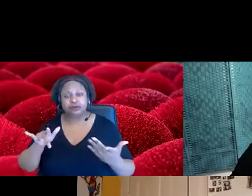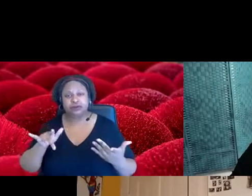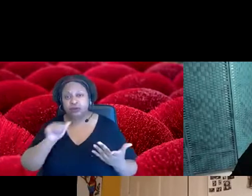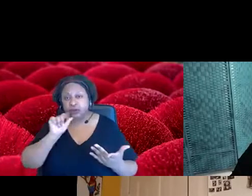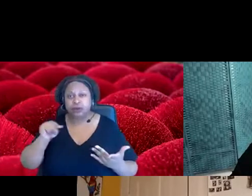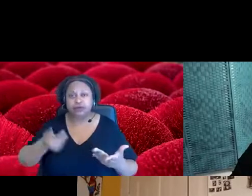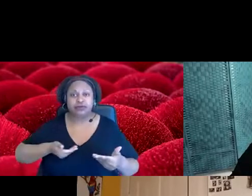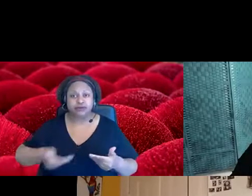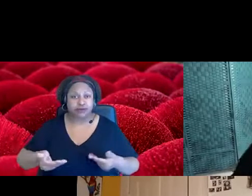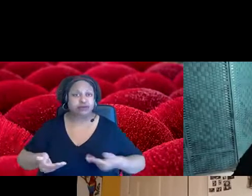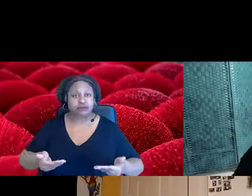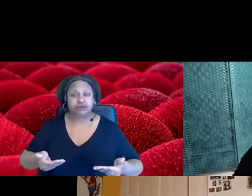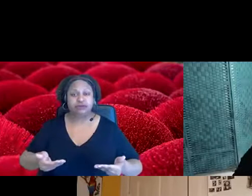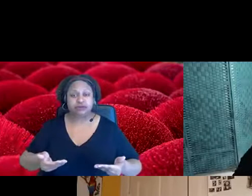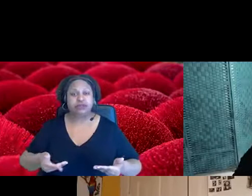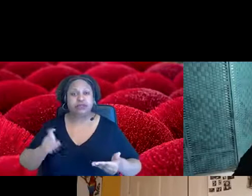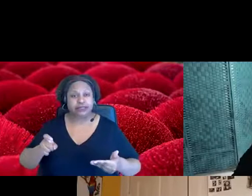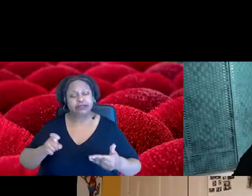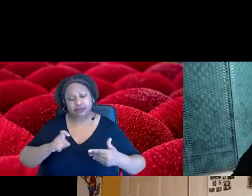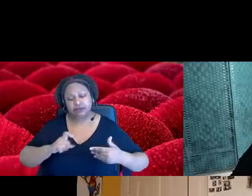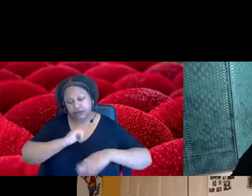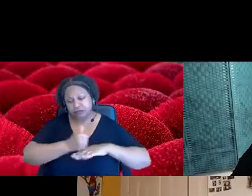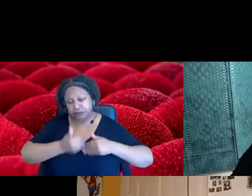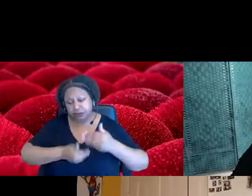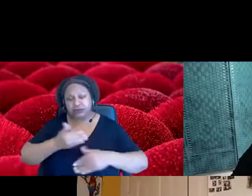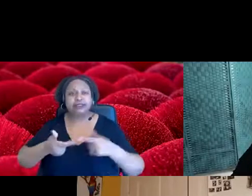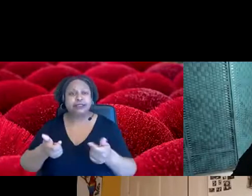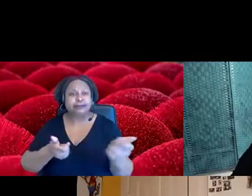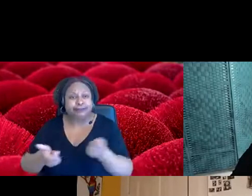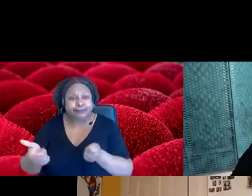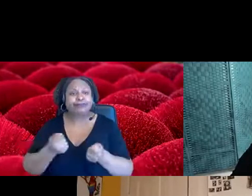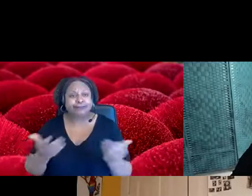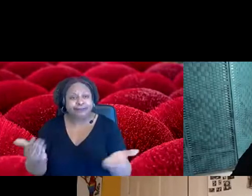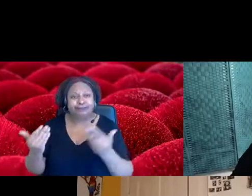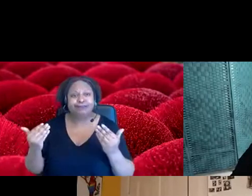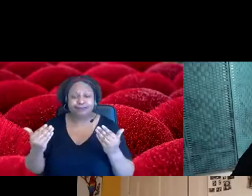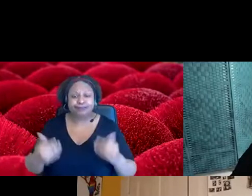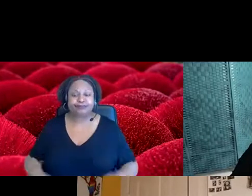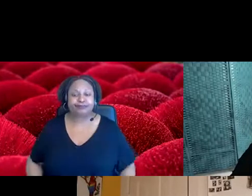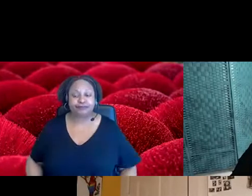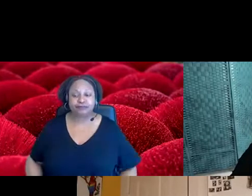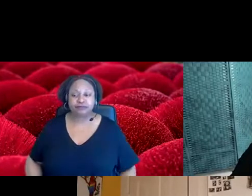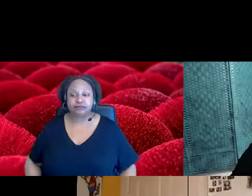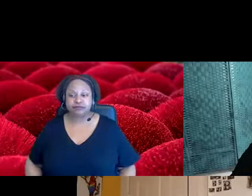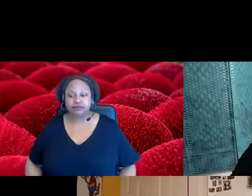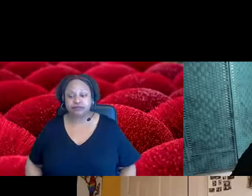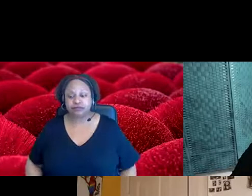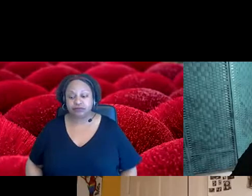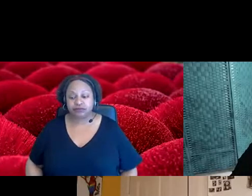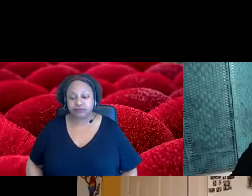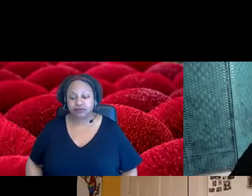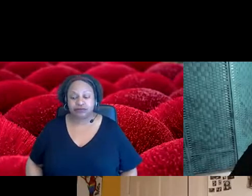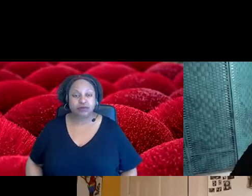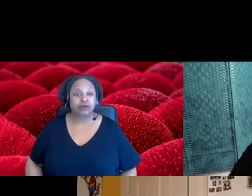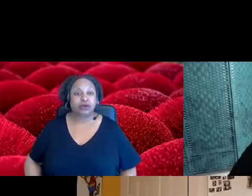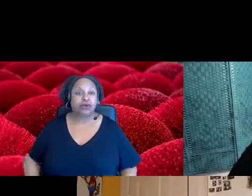invitation. It does need to be a process, I believe. And so wouldn't it be great if around a project like that, there was